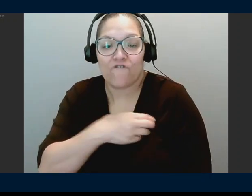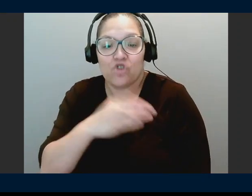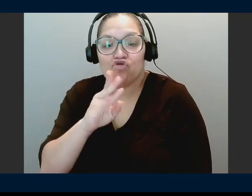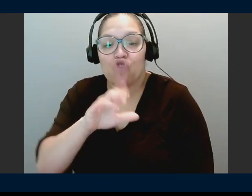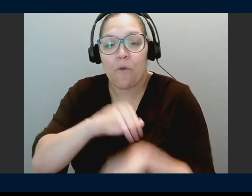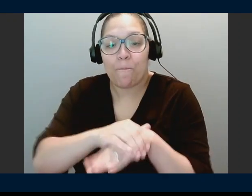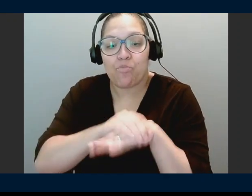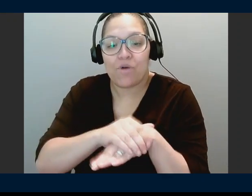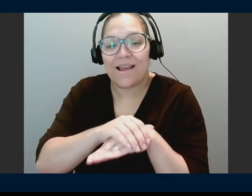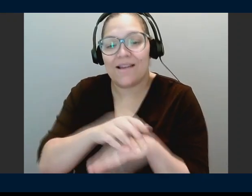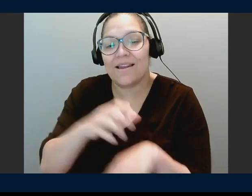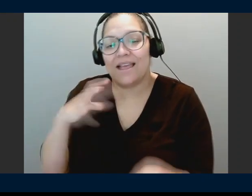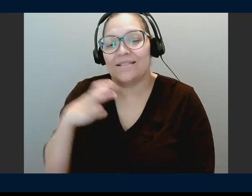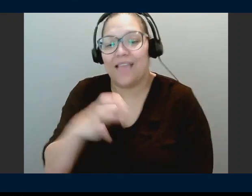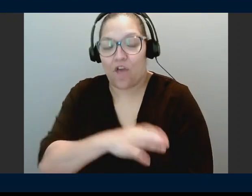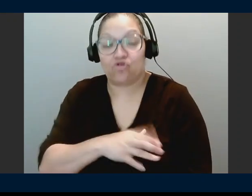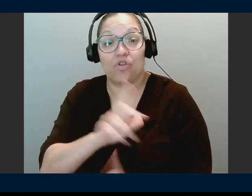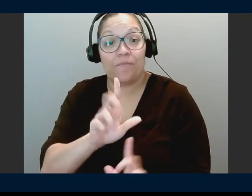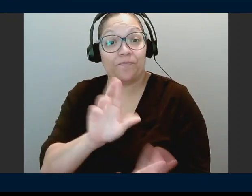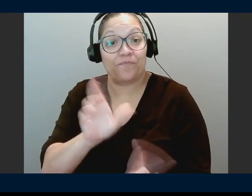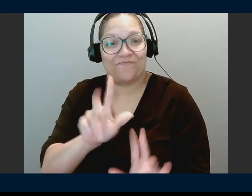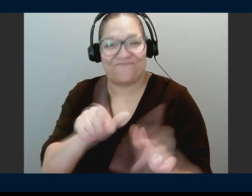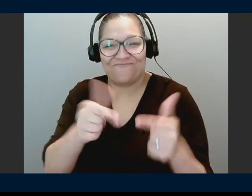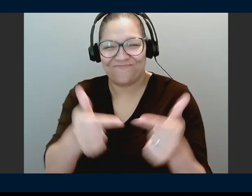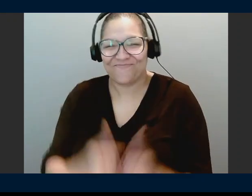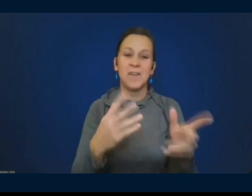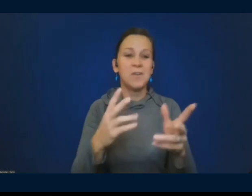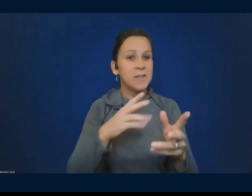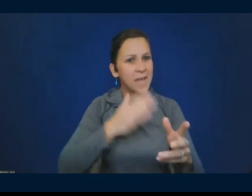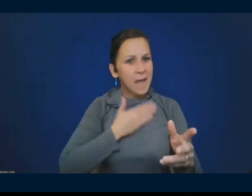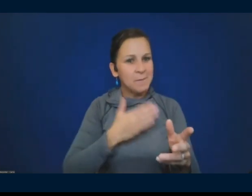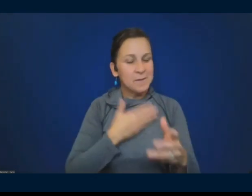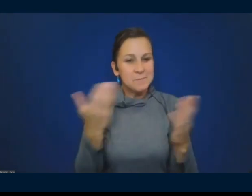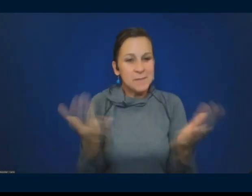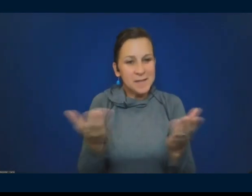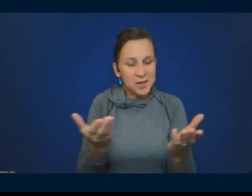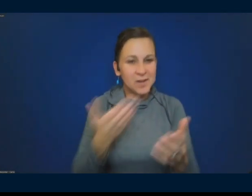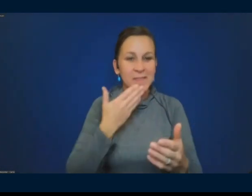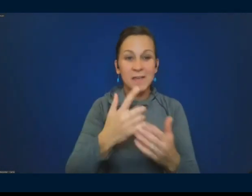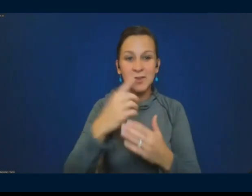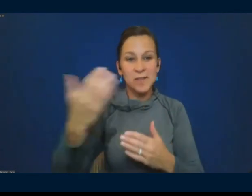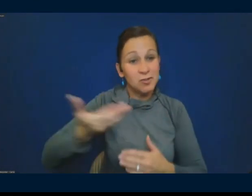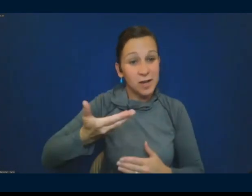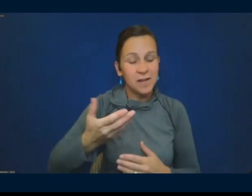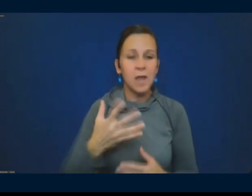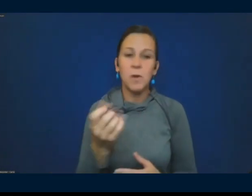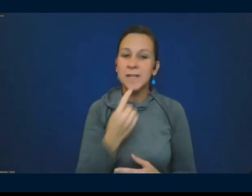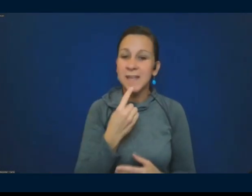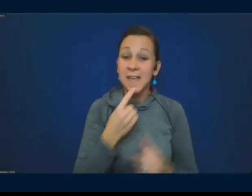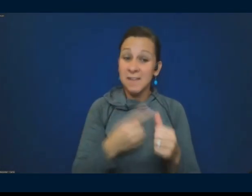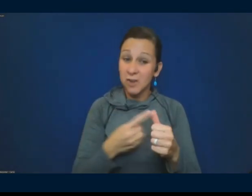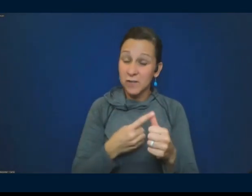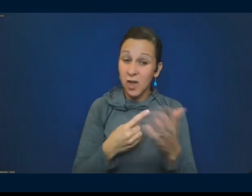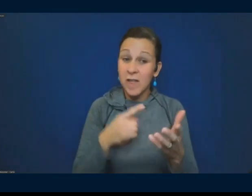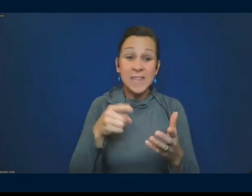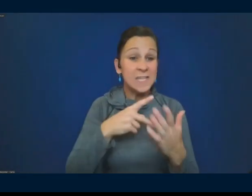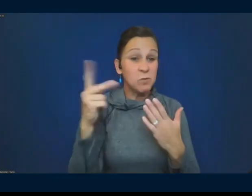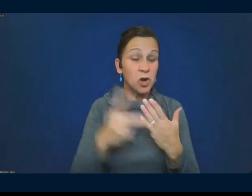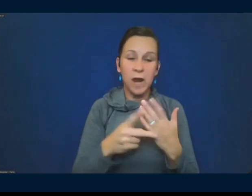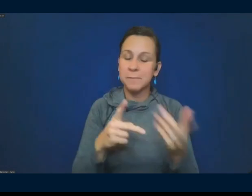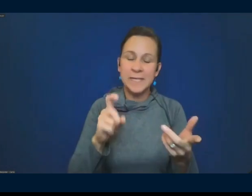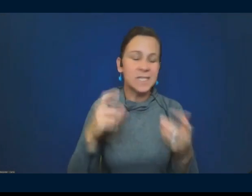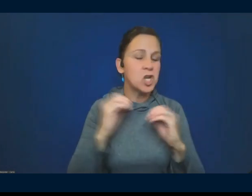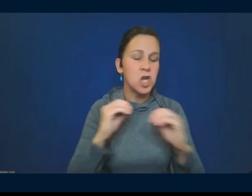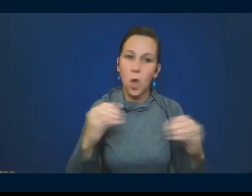do. Thank you. Very happy to be here. Thank you for that introduction. I just want to say, first of all, this program needs no selling. I mean, the